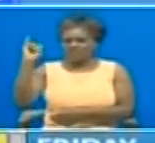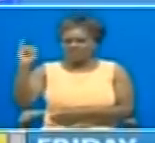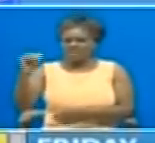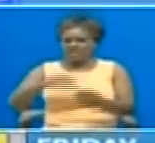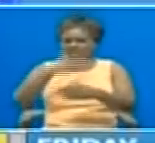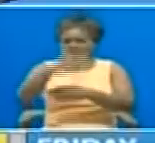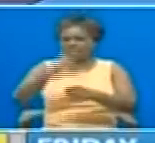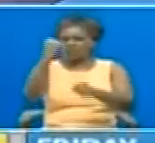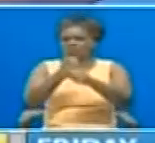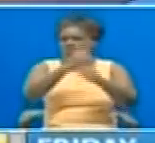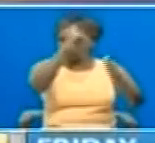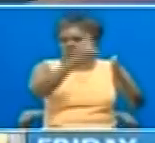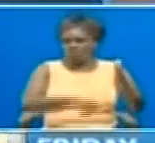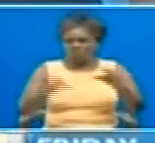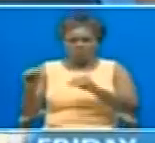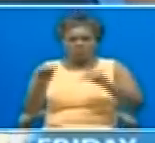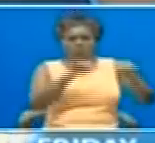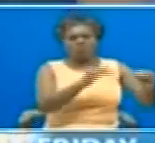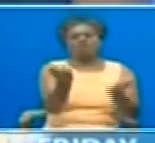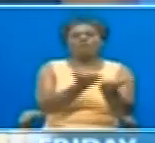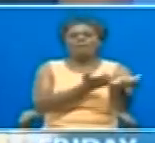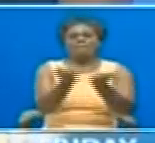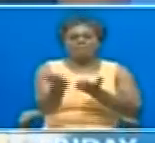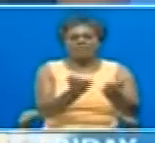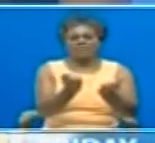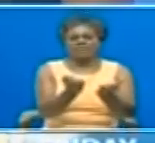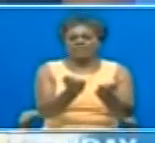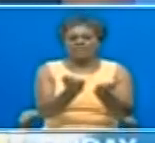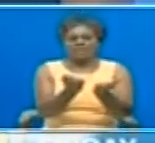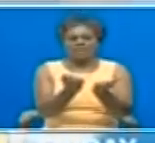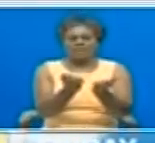next? Well, we're moving on to business, and we're going to be doing it with Abby Agin.